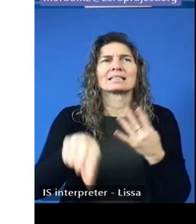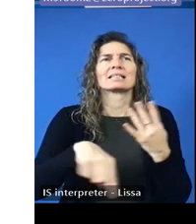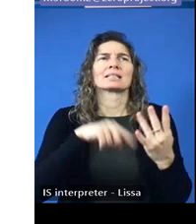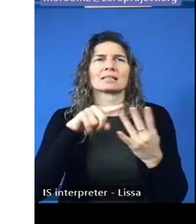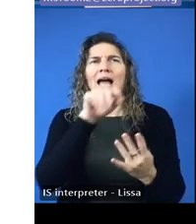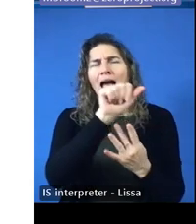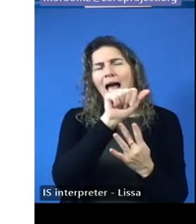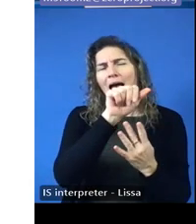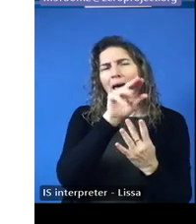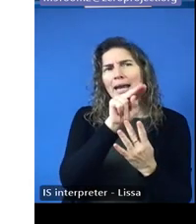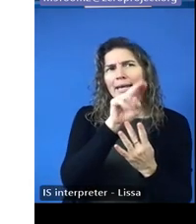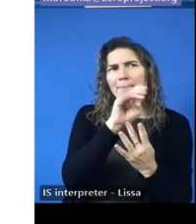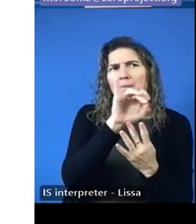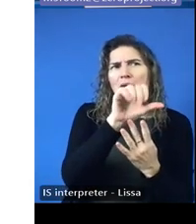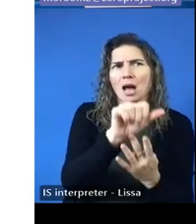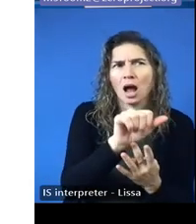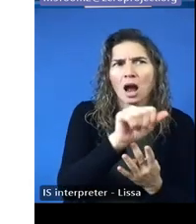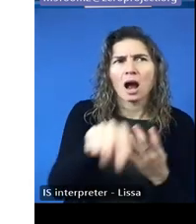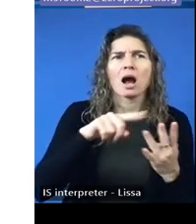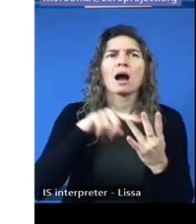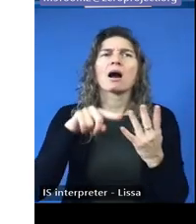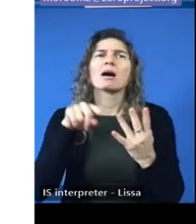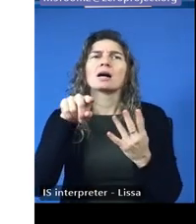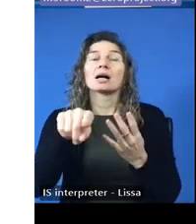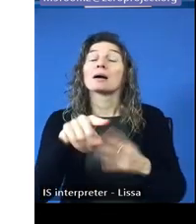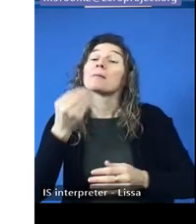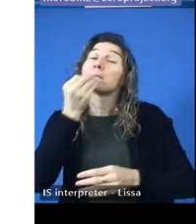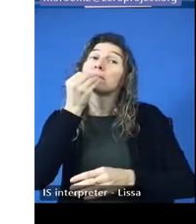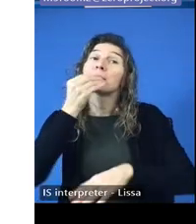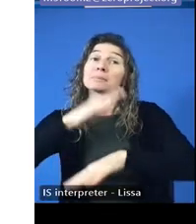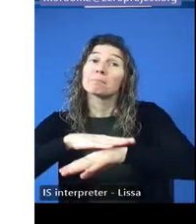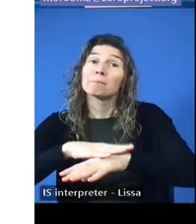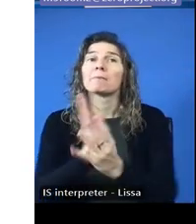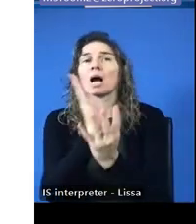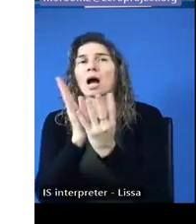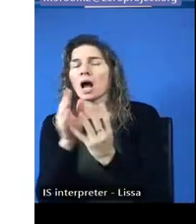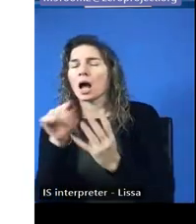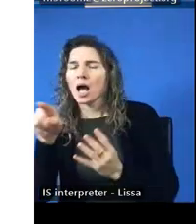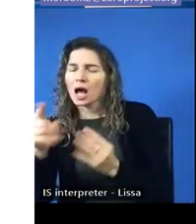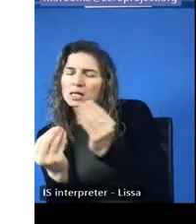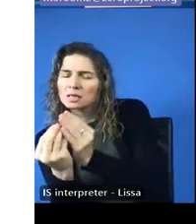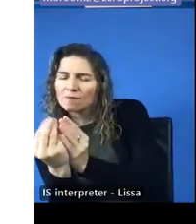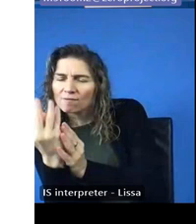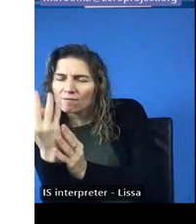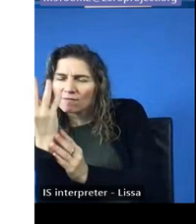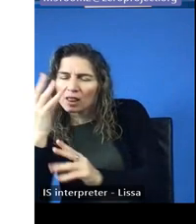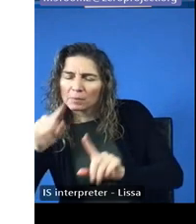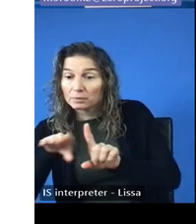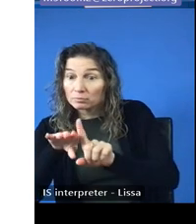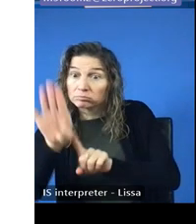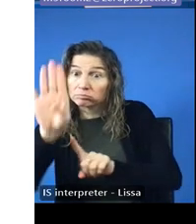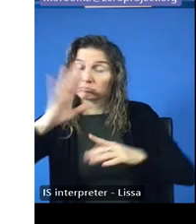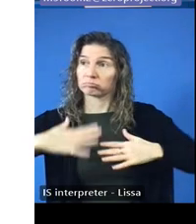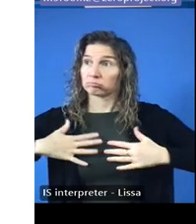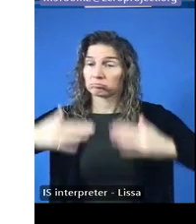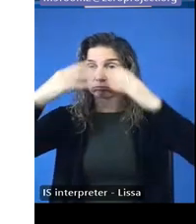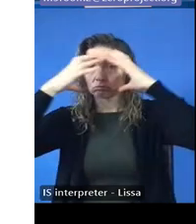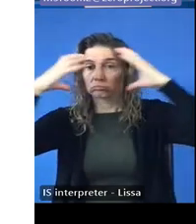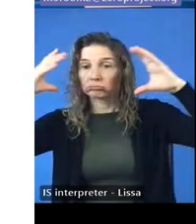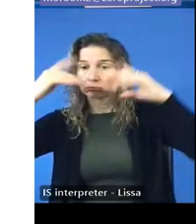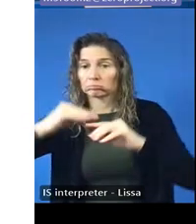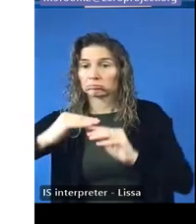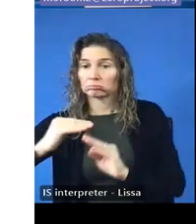Each module guides the user through a series of questions and tasks. So a nurse, for example, could use Count Me